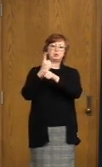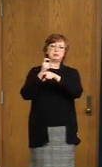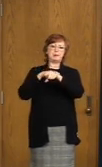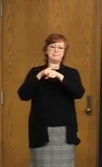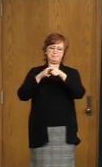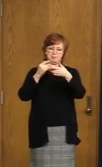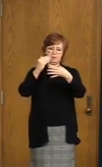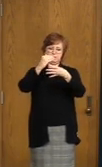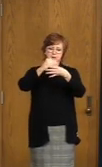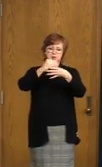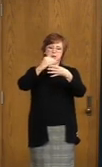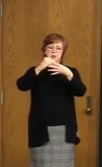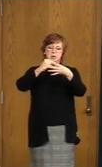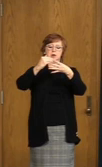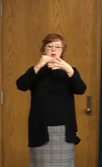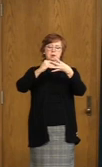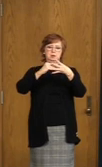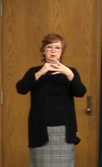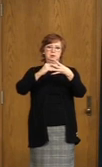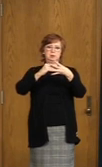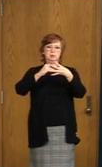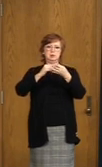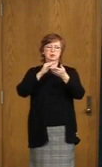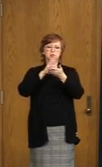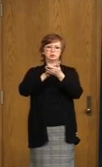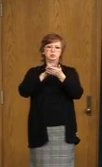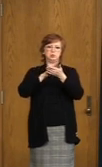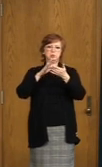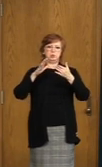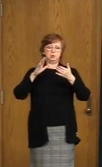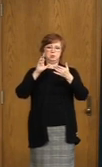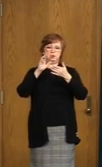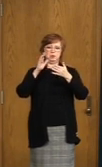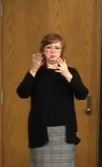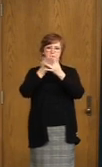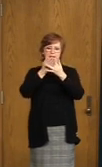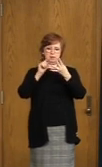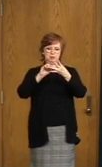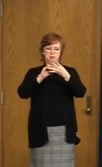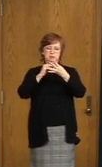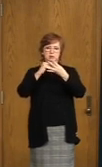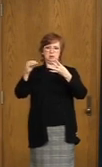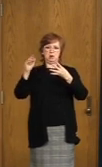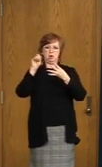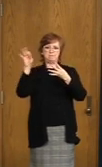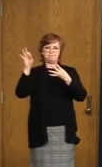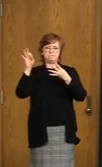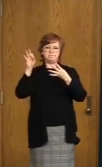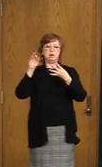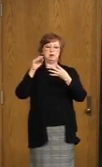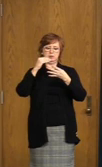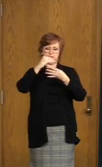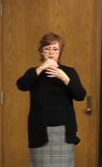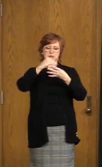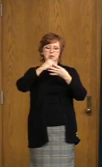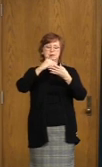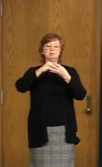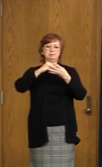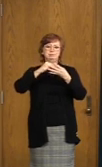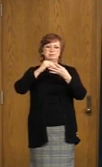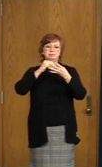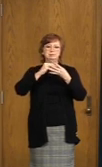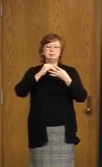we have school break, a bit of a respite for schools and families over February. And once we come to the end of that, I think we'll be in a better